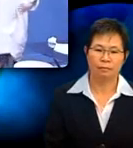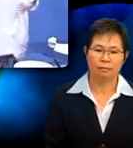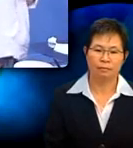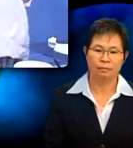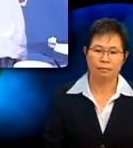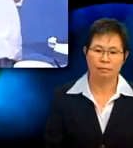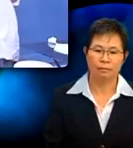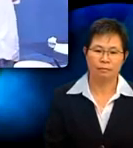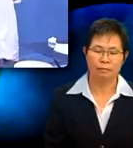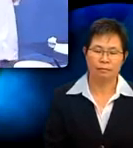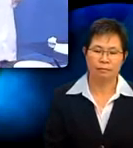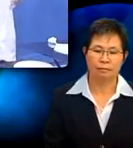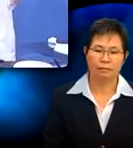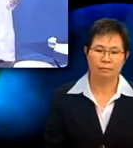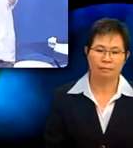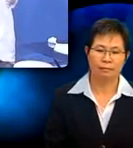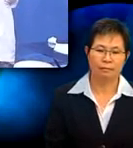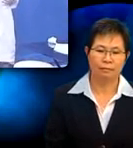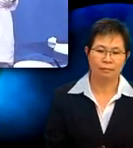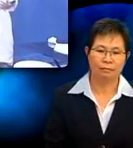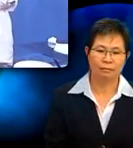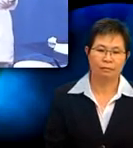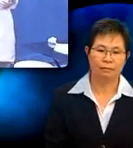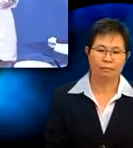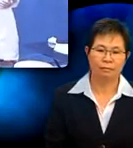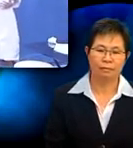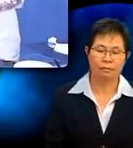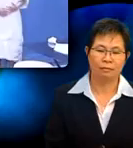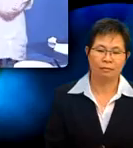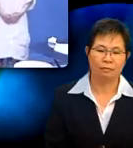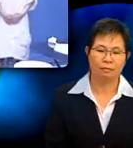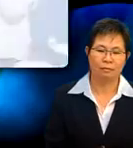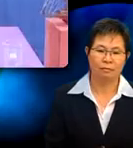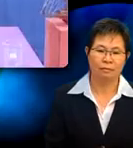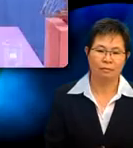Hello friends, today we are going to learn about electricity.